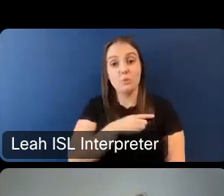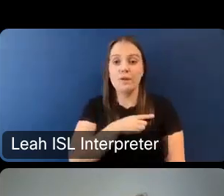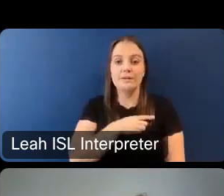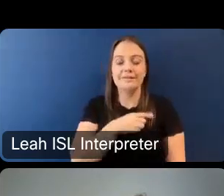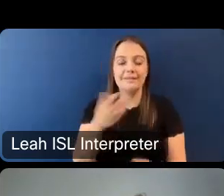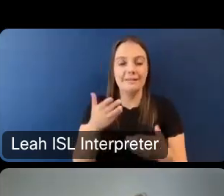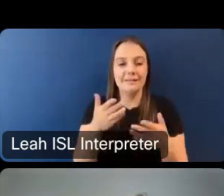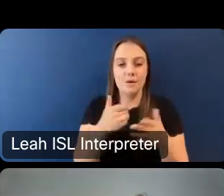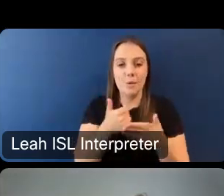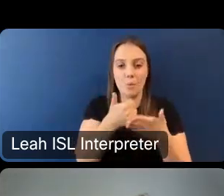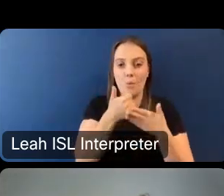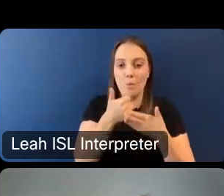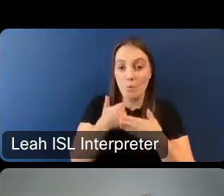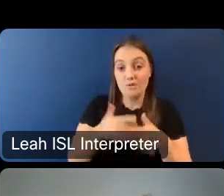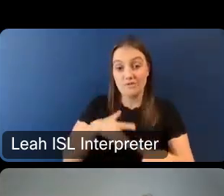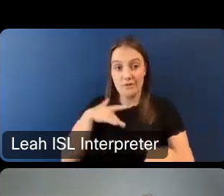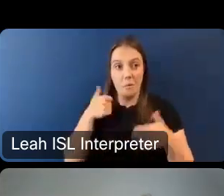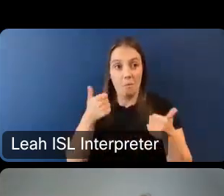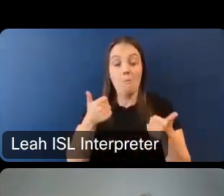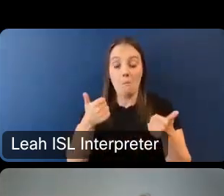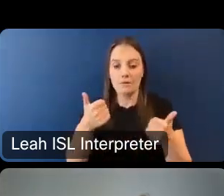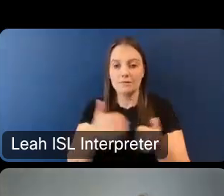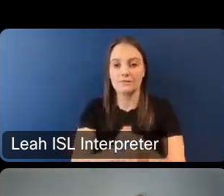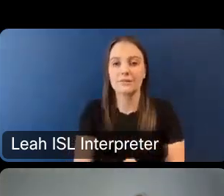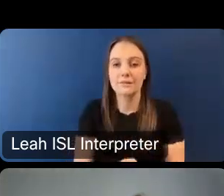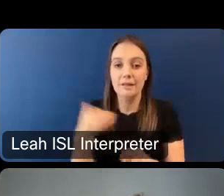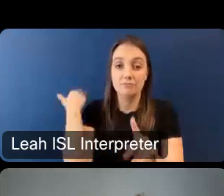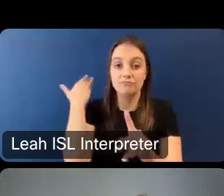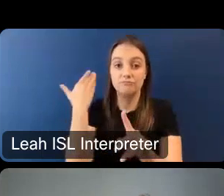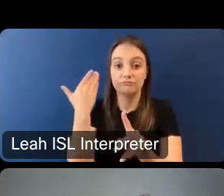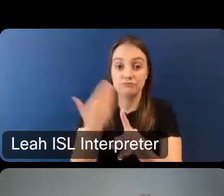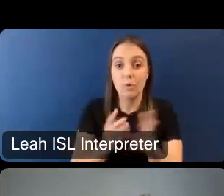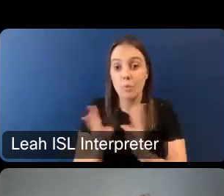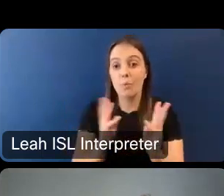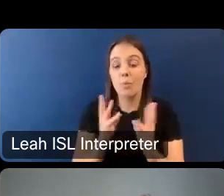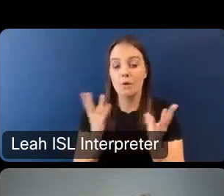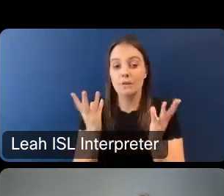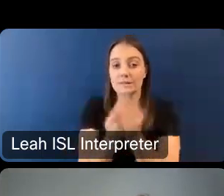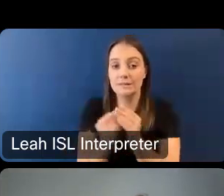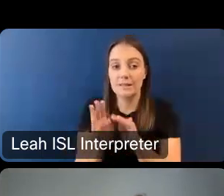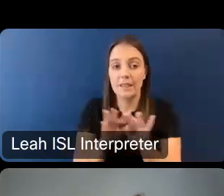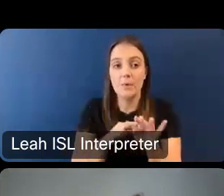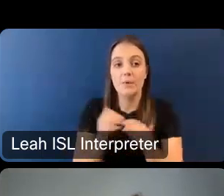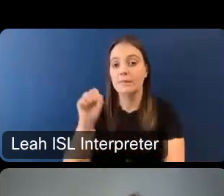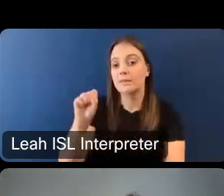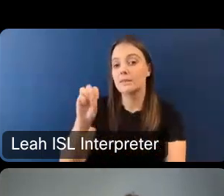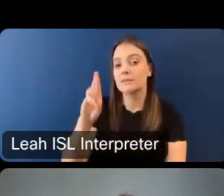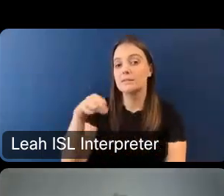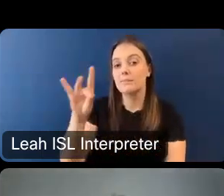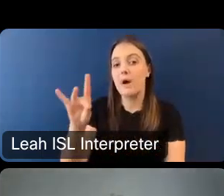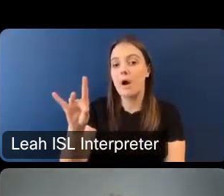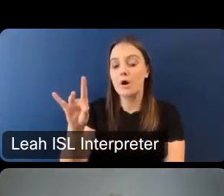we felt we were on the right track, and ever since then we have worked very closely with the SPARK program, who've been